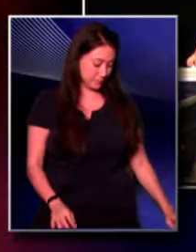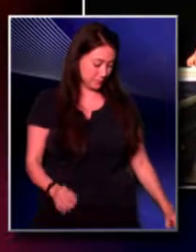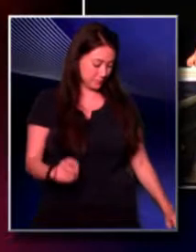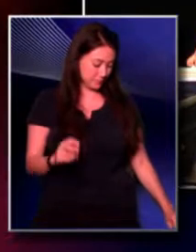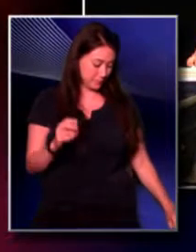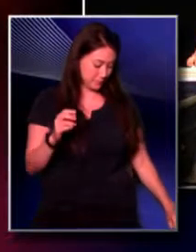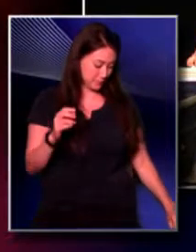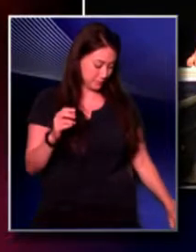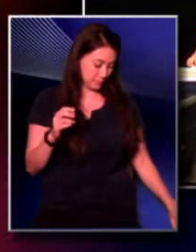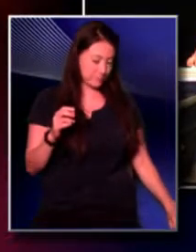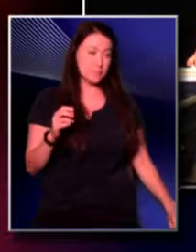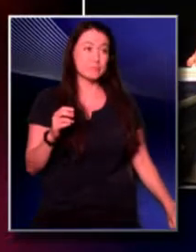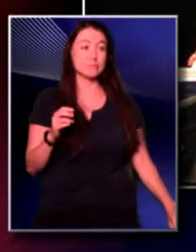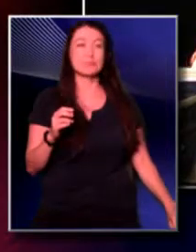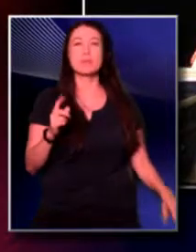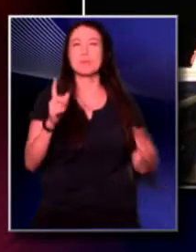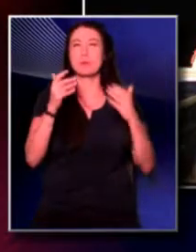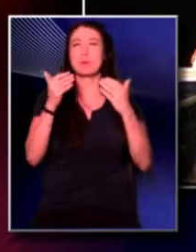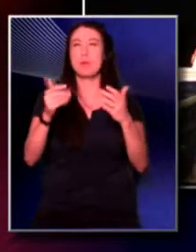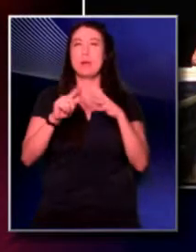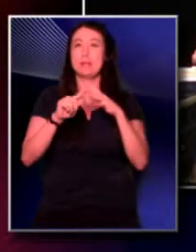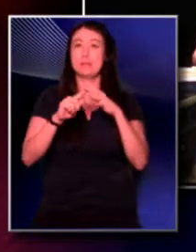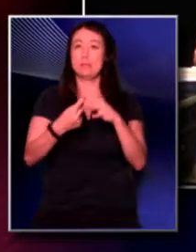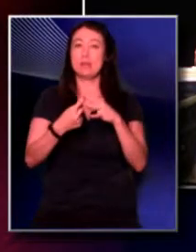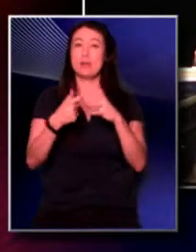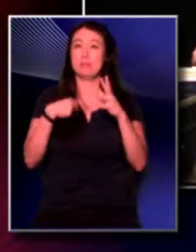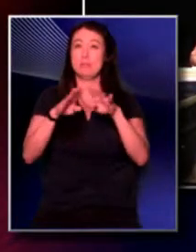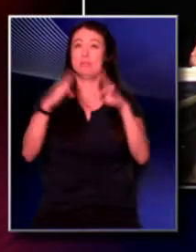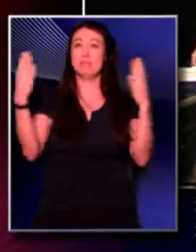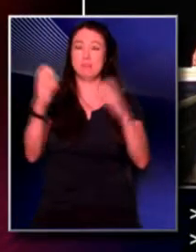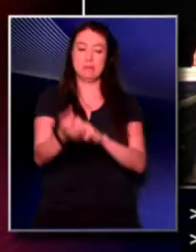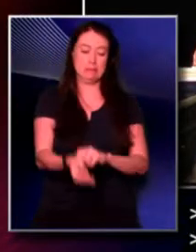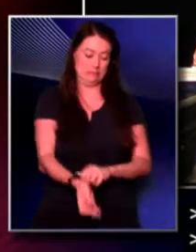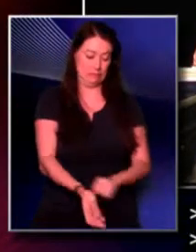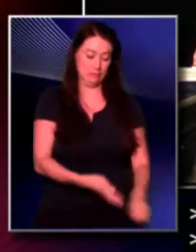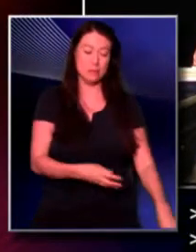started. We can go ahead and call the meeting to order and go ahead and do a roll call.